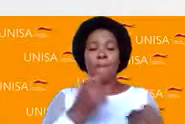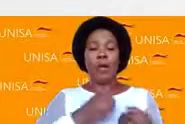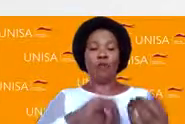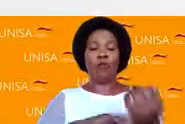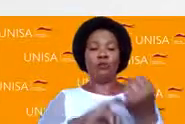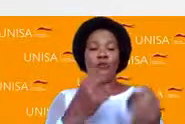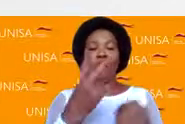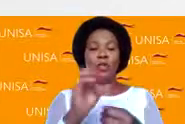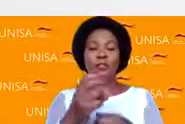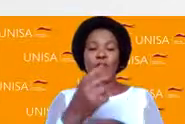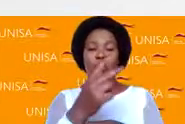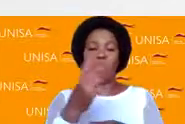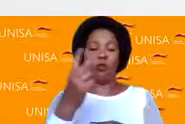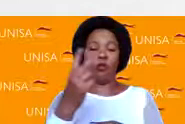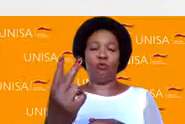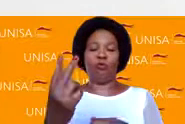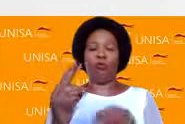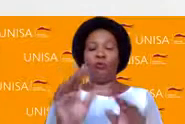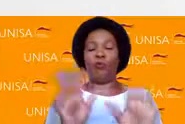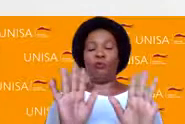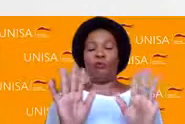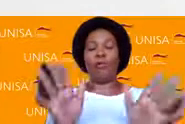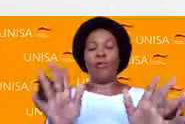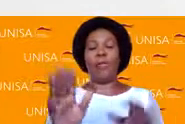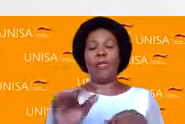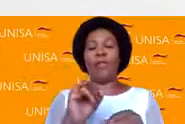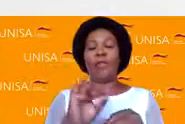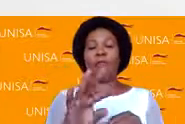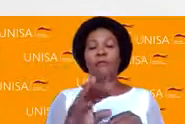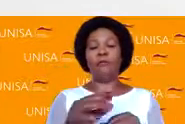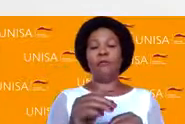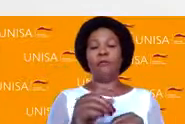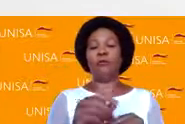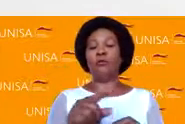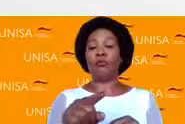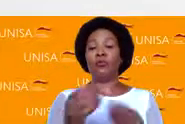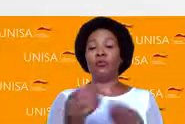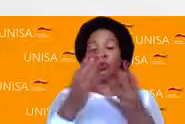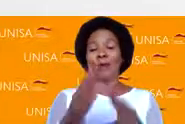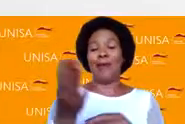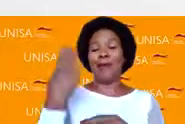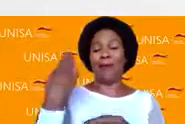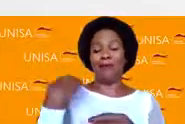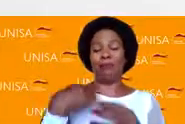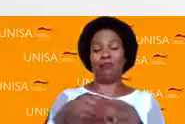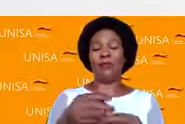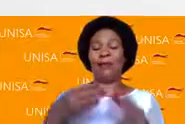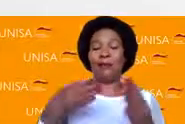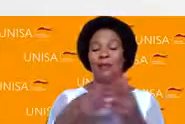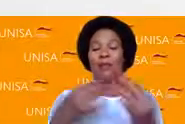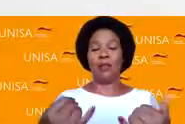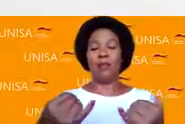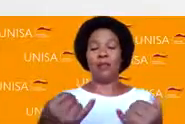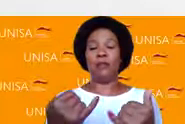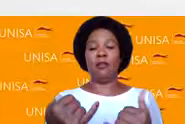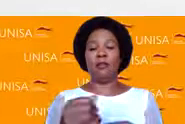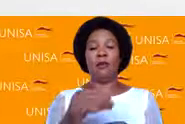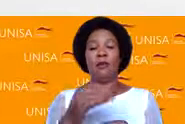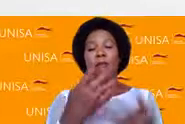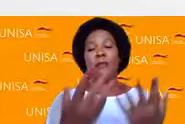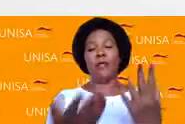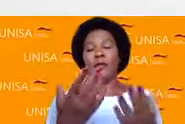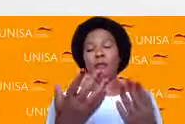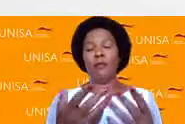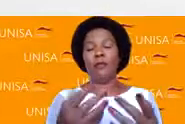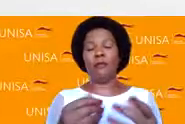2022. If you are a previous student and you still perhaps have an outstanding exam that you have to complete or portfolio submission